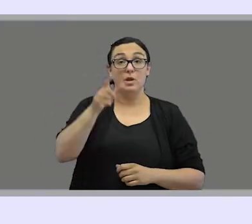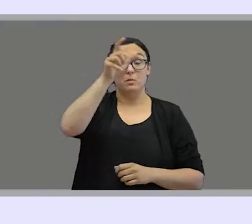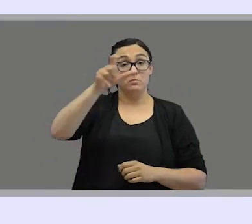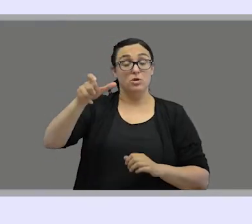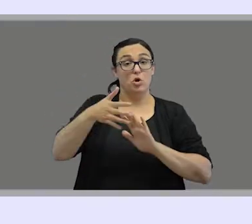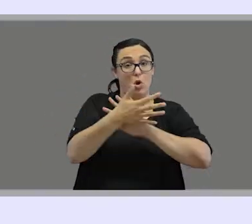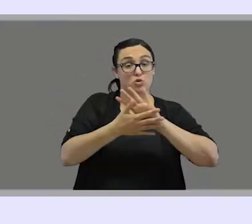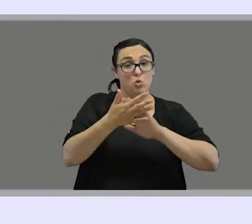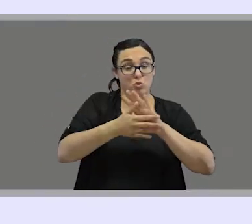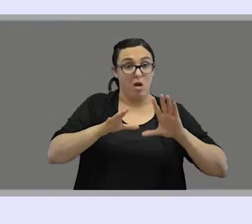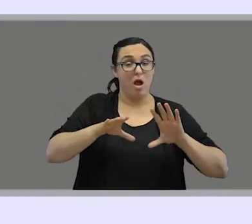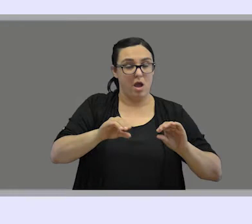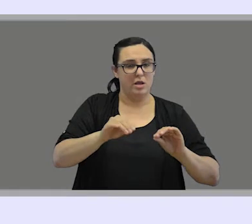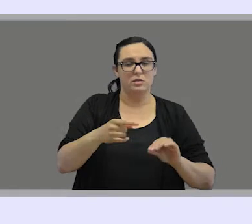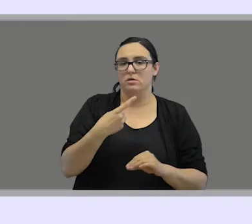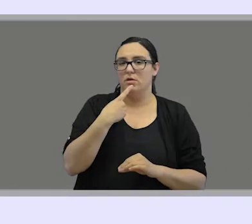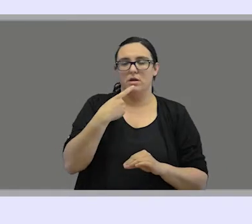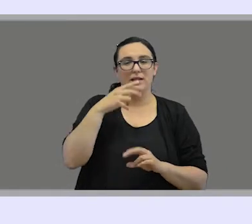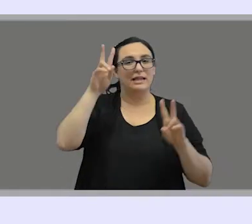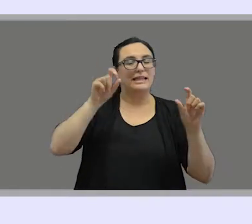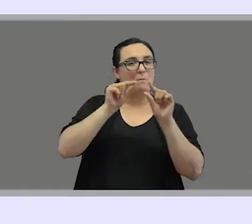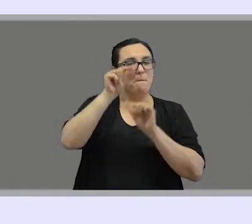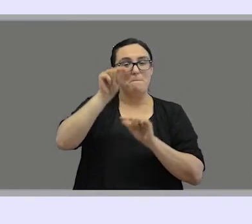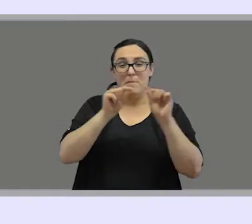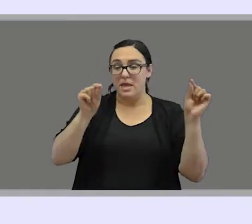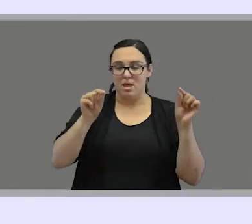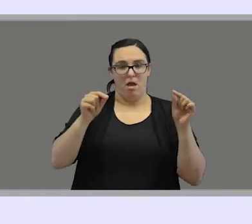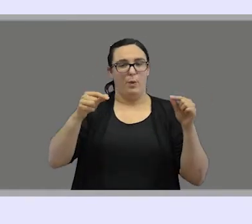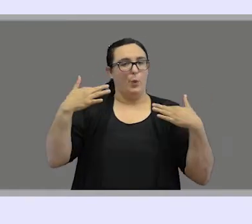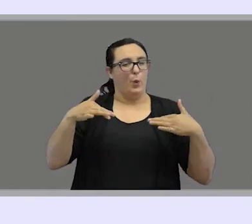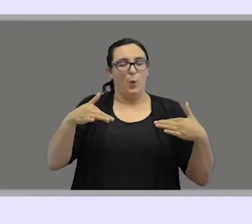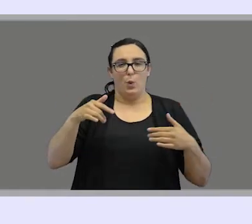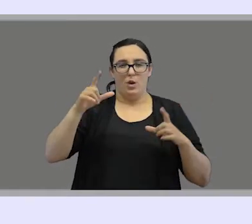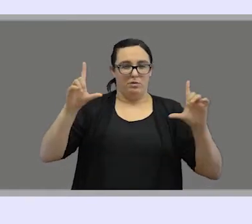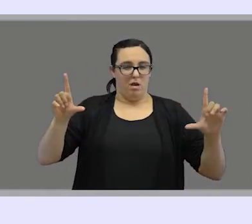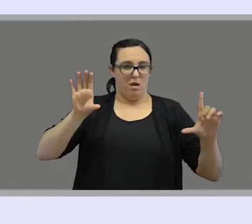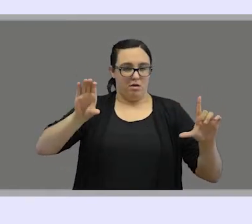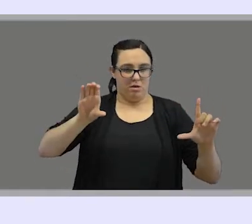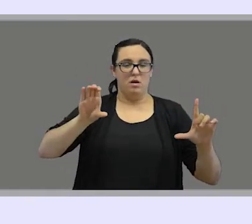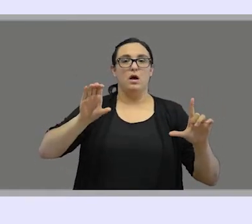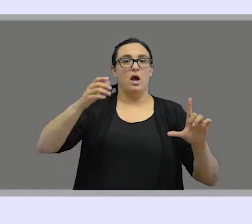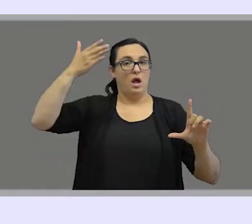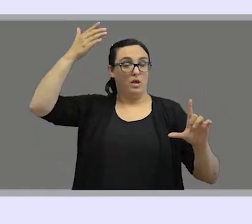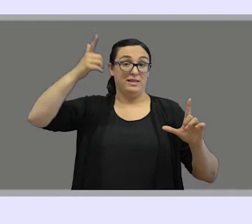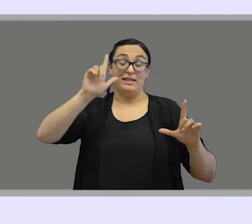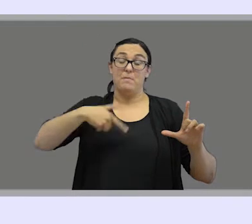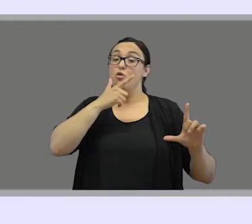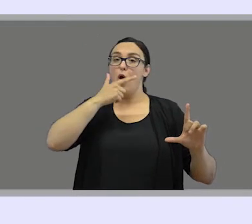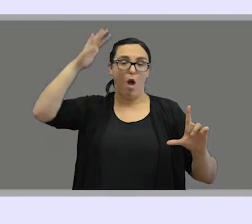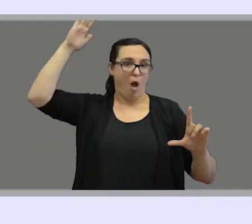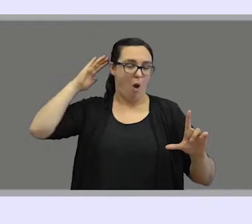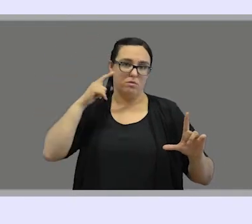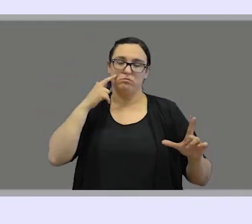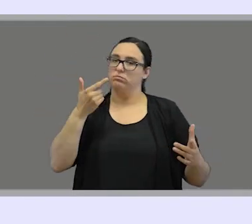users always mention the size of the signer on screen and the color contrast being